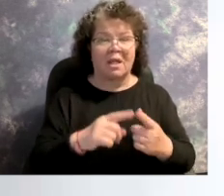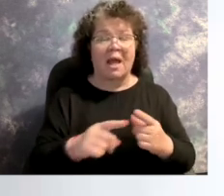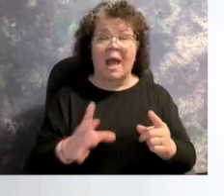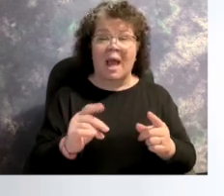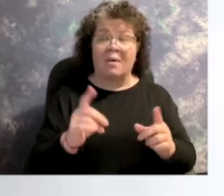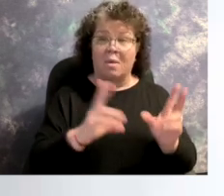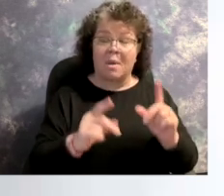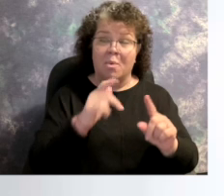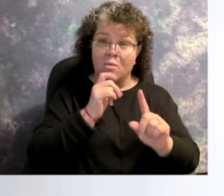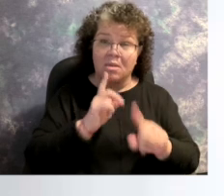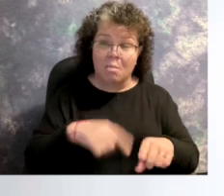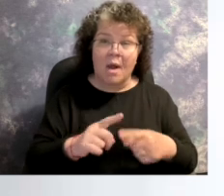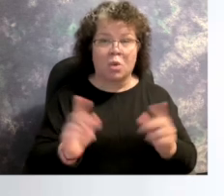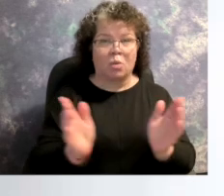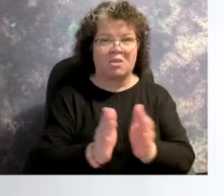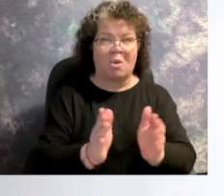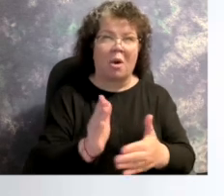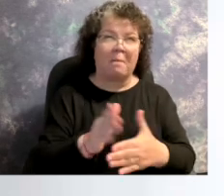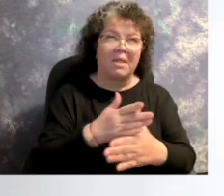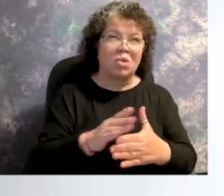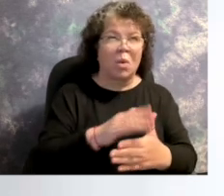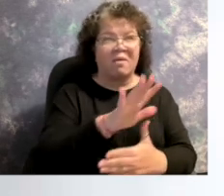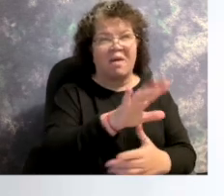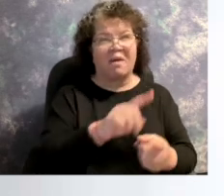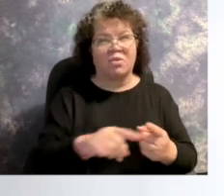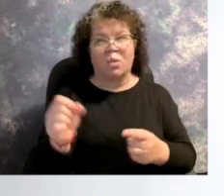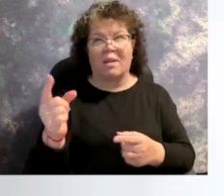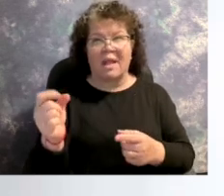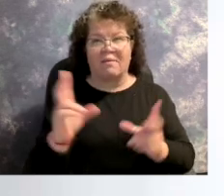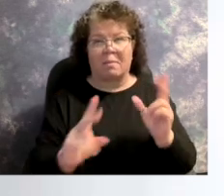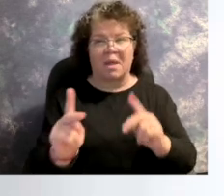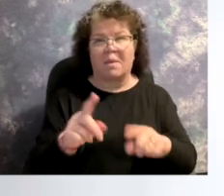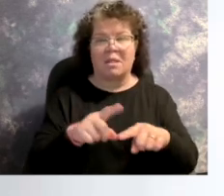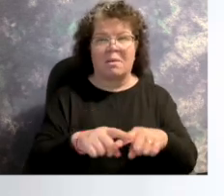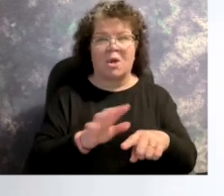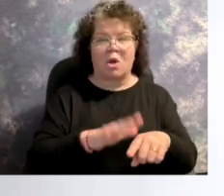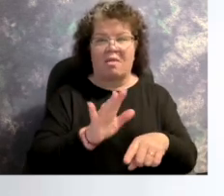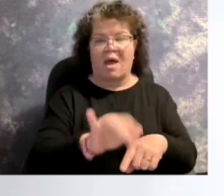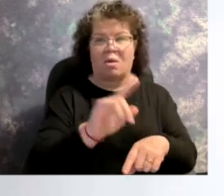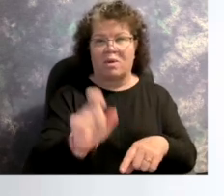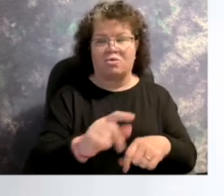small, ranging from 5 to 11 people, depending on the question.